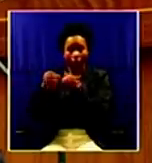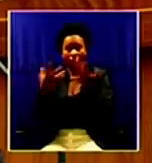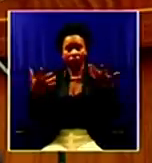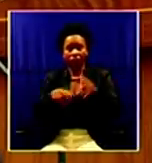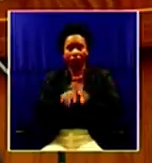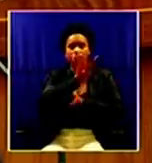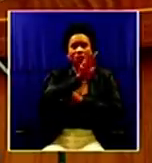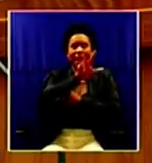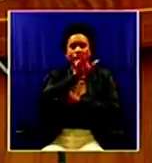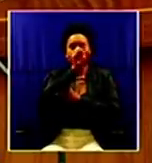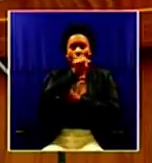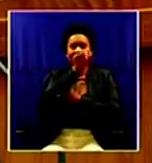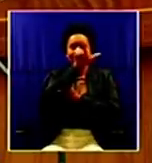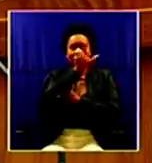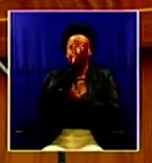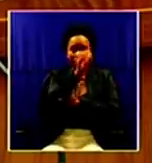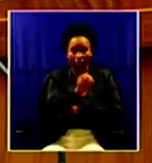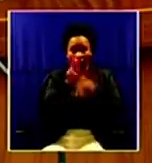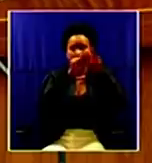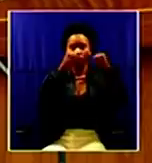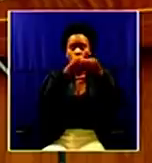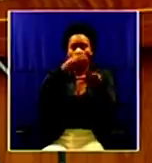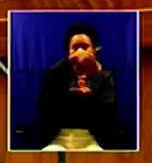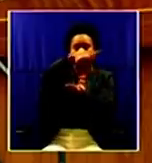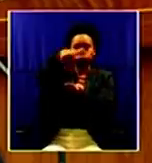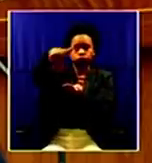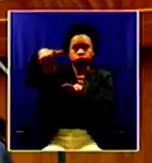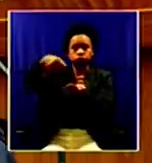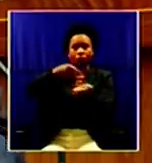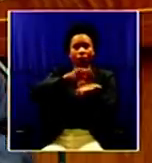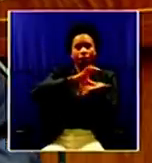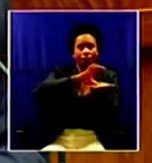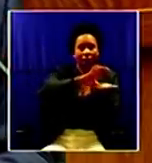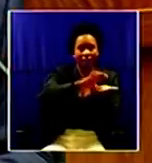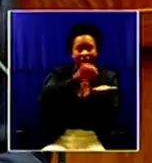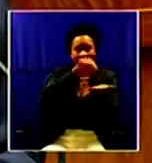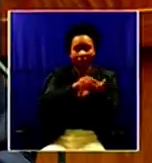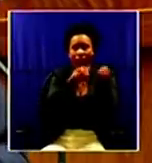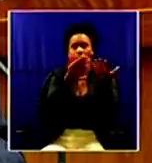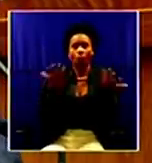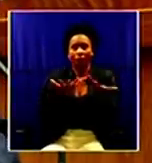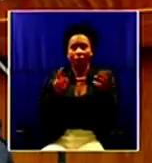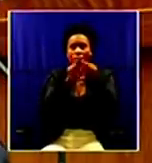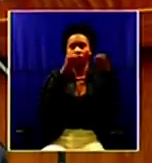48.7% of nationally raised funds are allocated to national government,